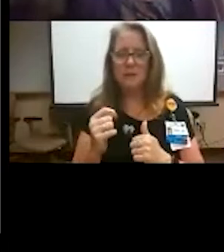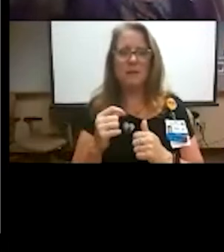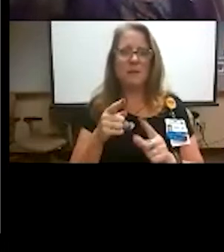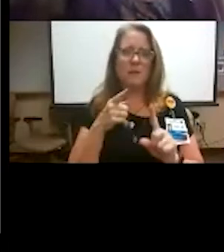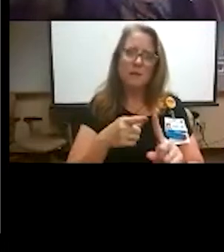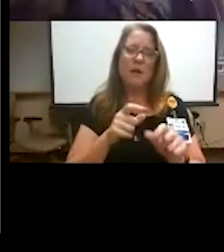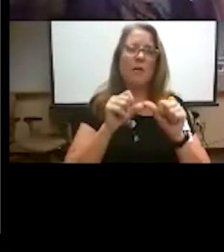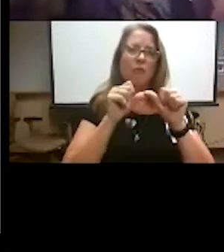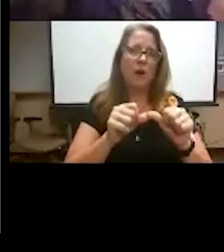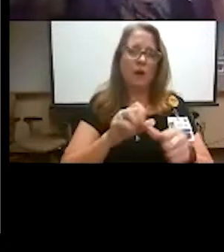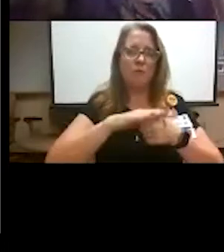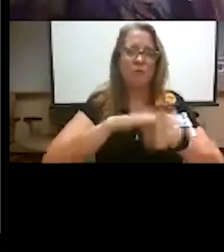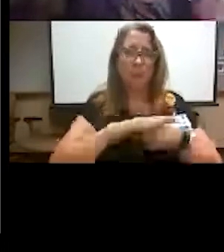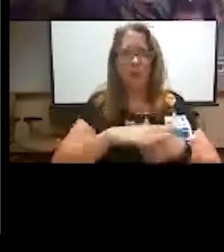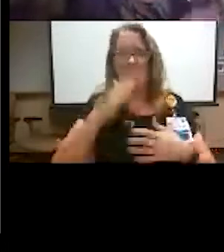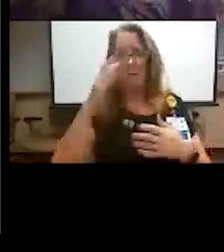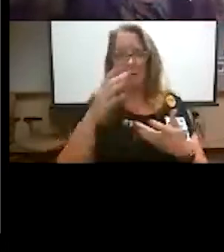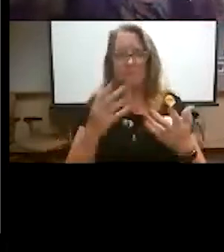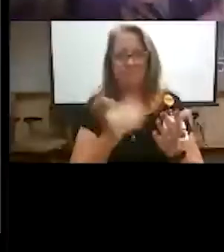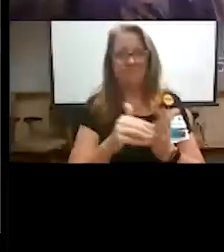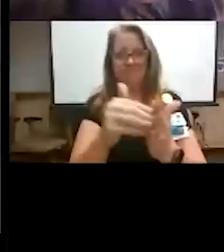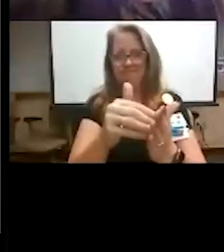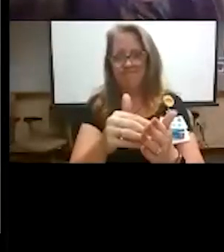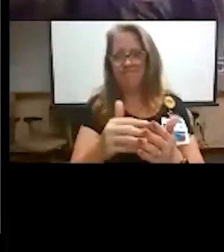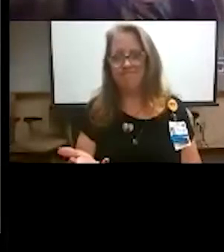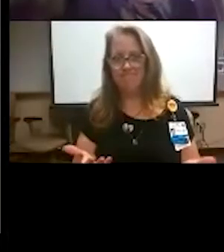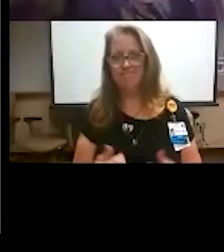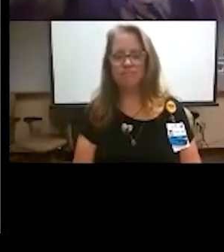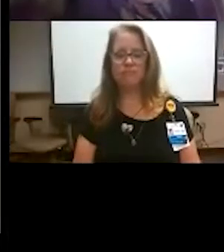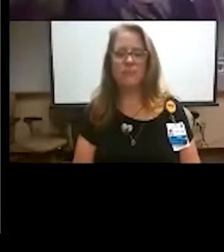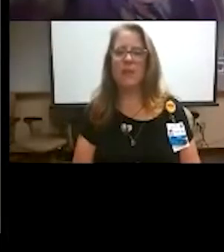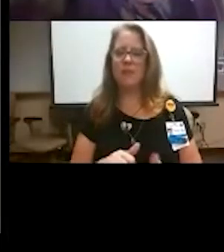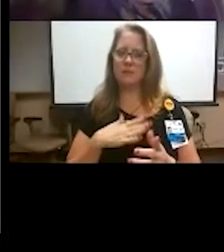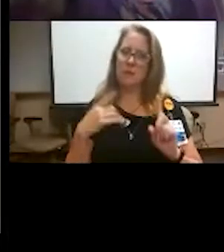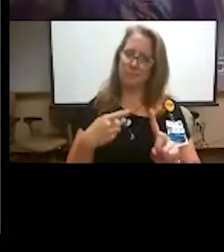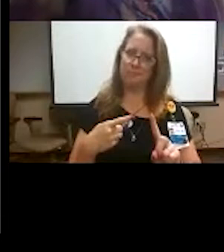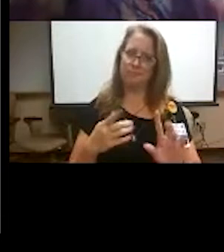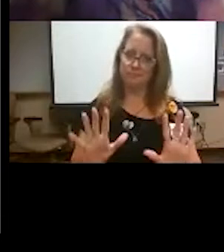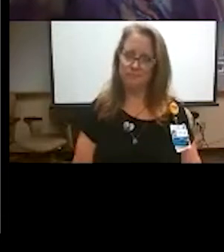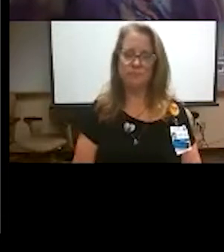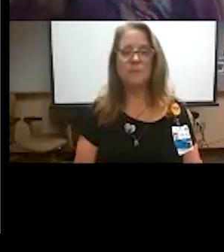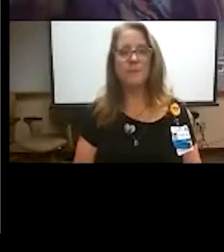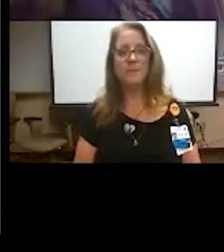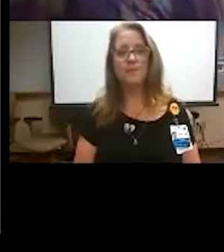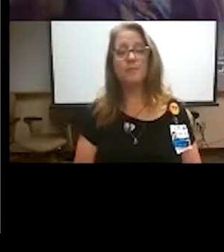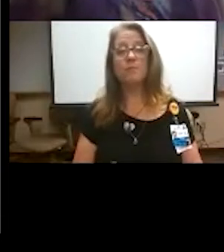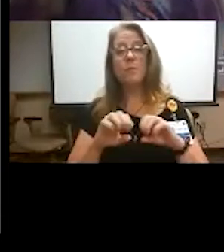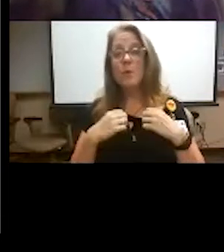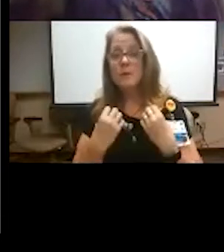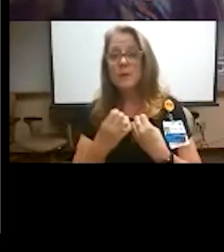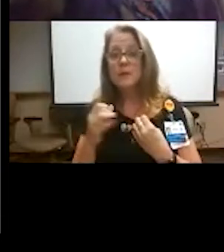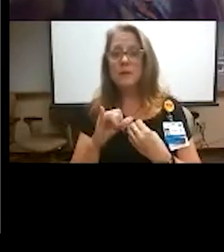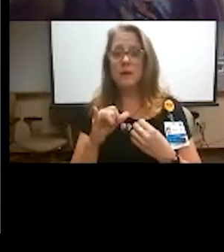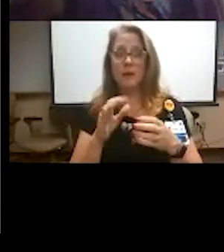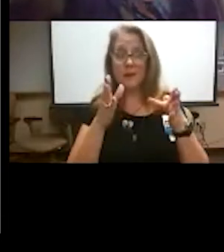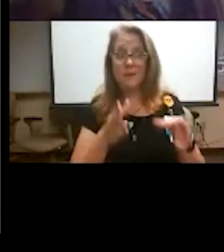and repetitive stress. And I'm going to make the case that that's really what I'm talking about. And then organizations like